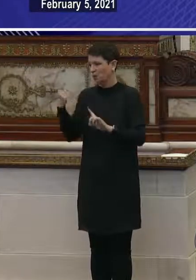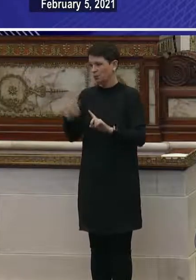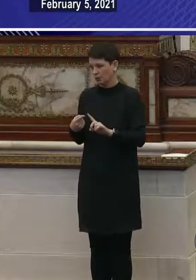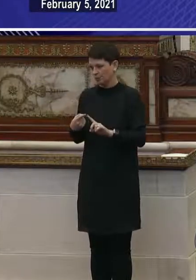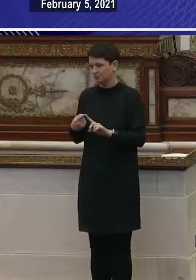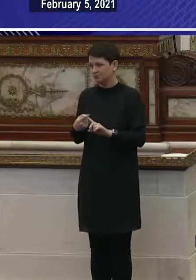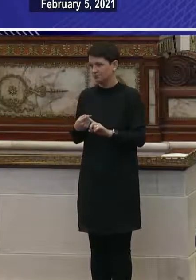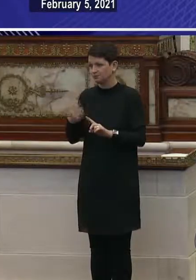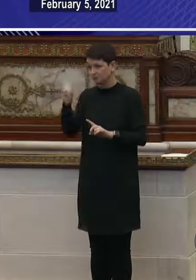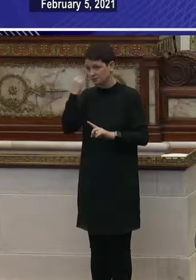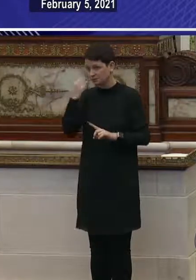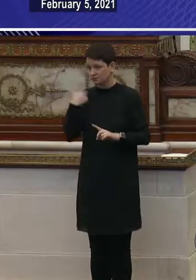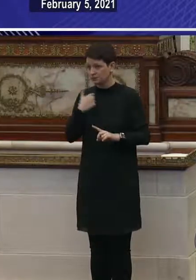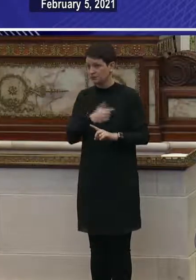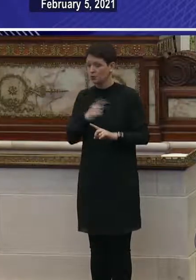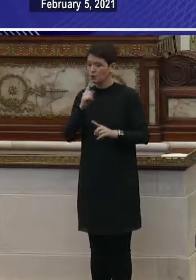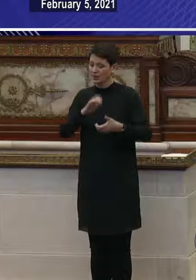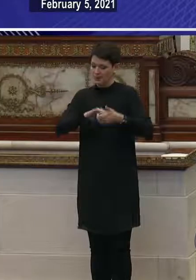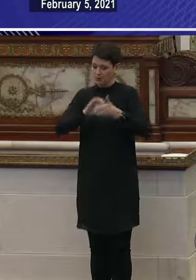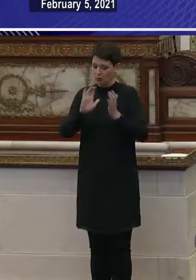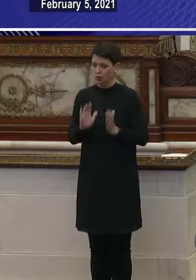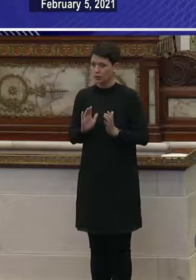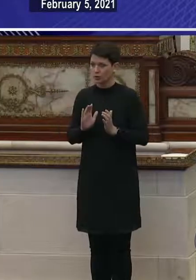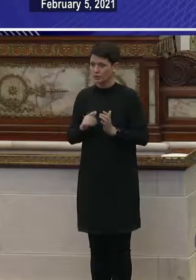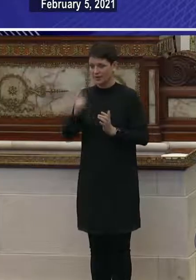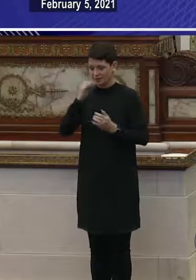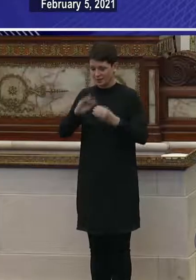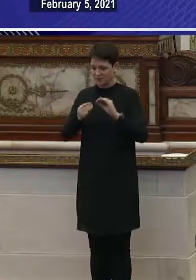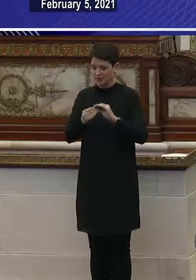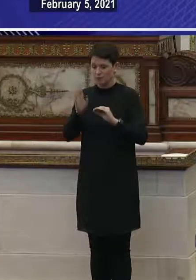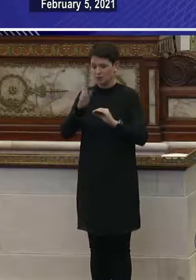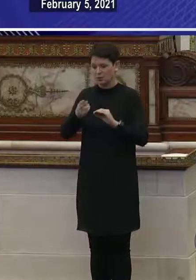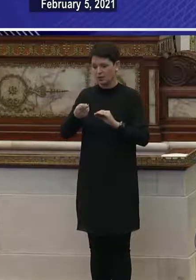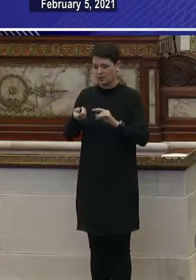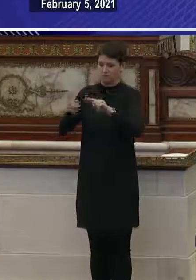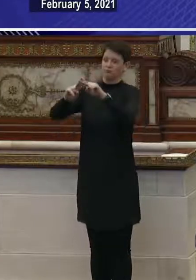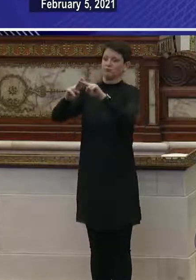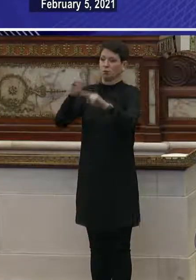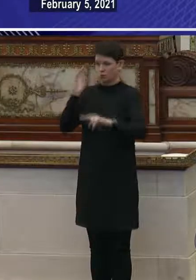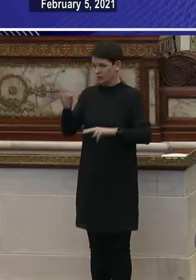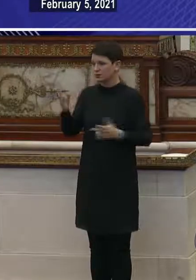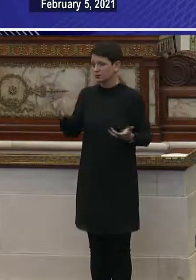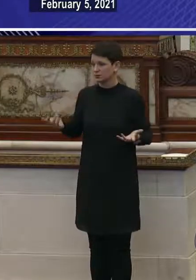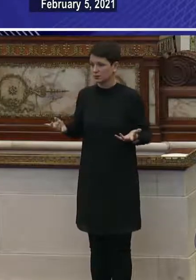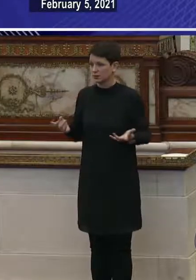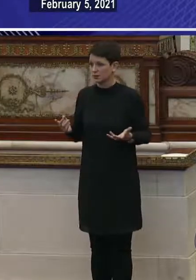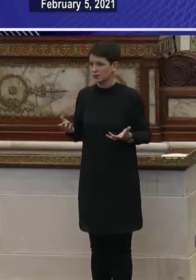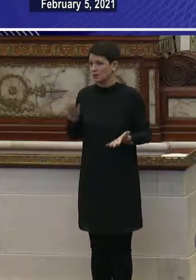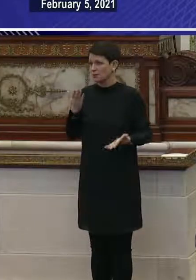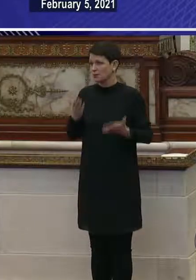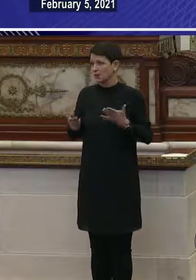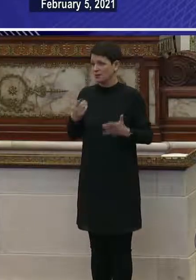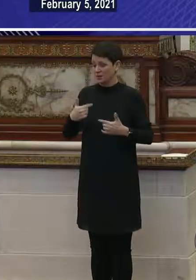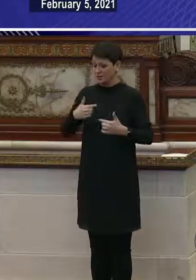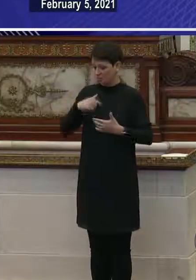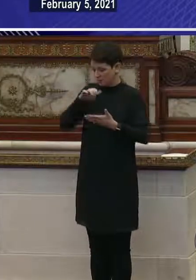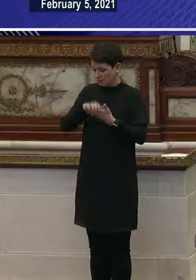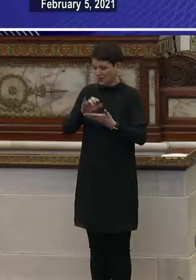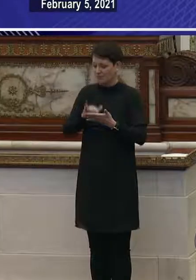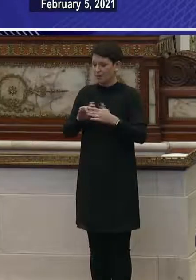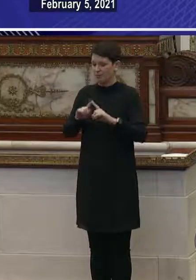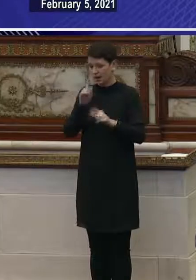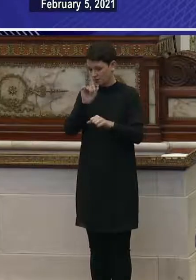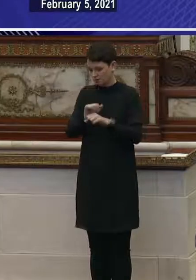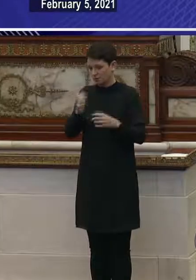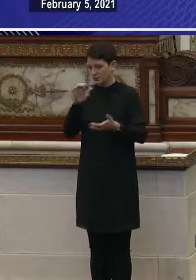I think that if we were really partners in this, I think that the numbers would be higher. And I could be, maybe it's just me believing that, but I really